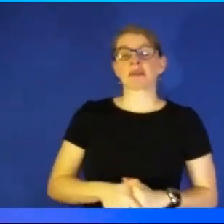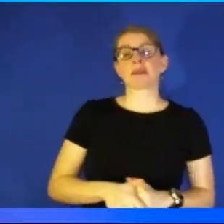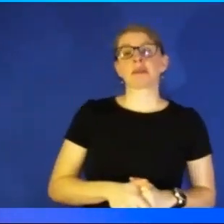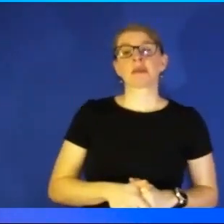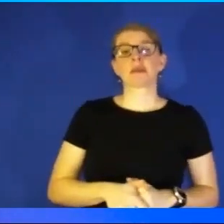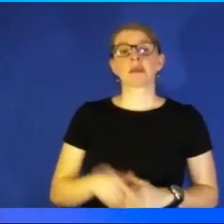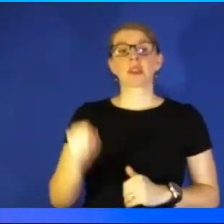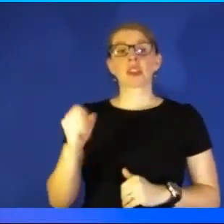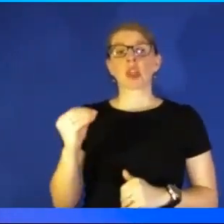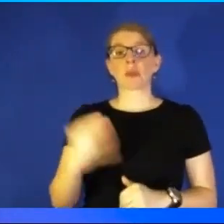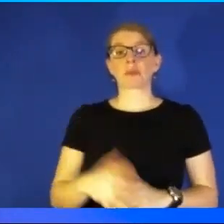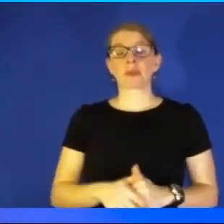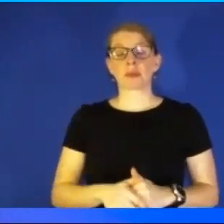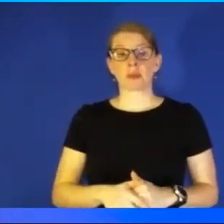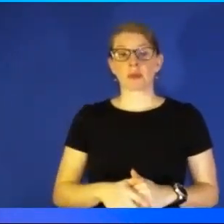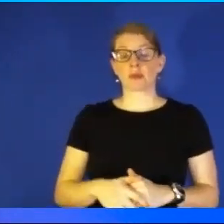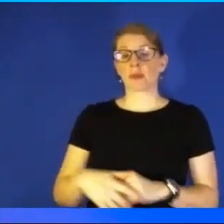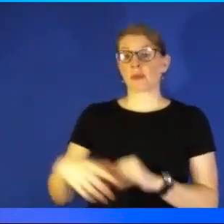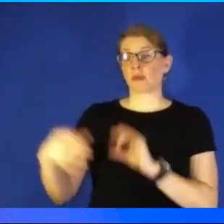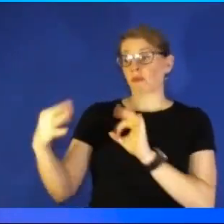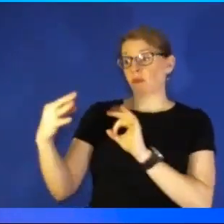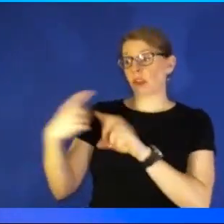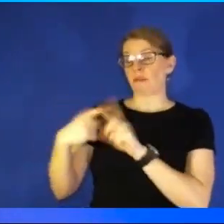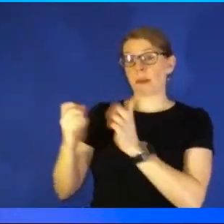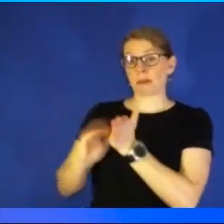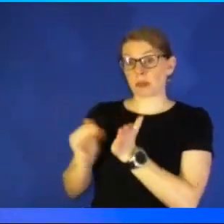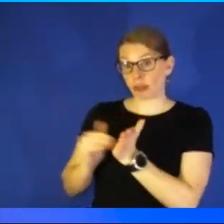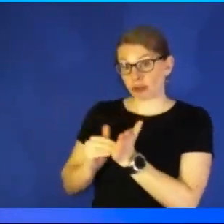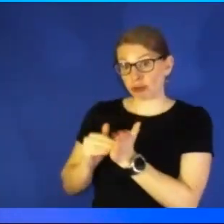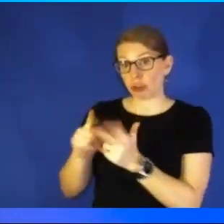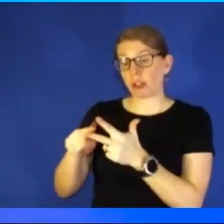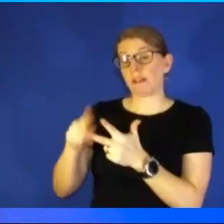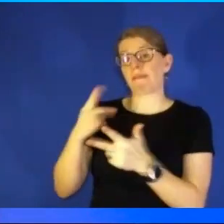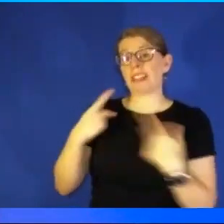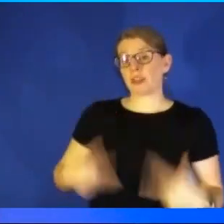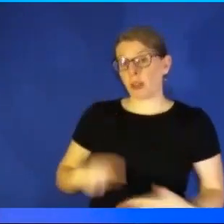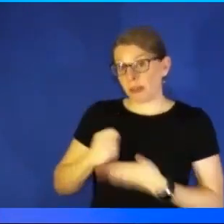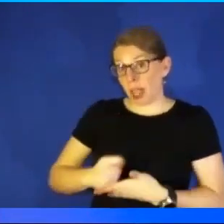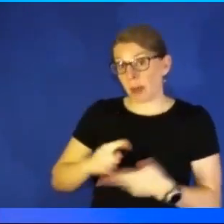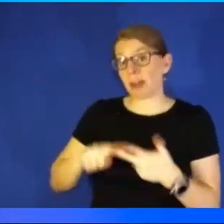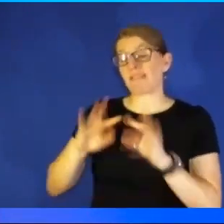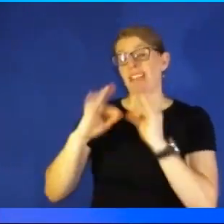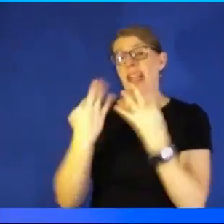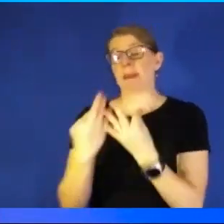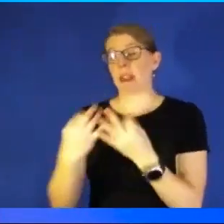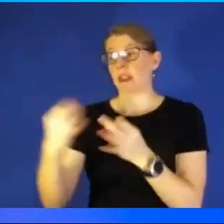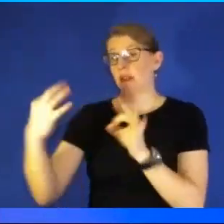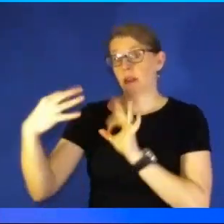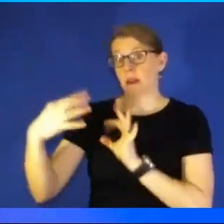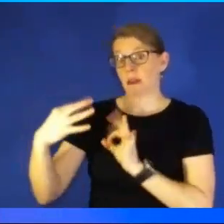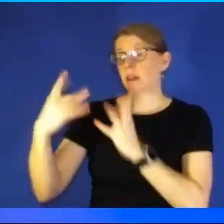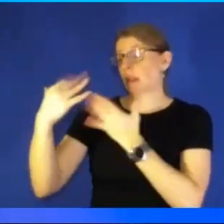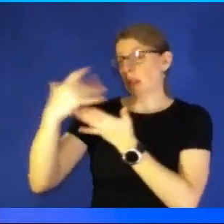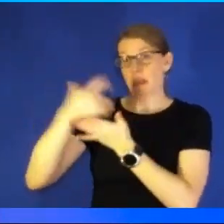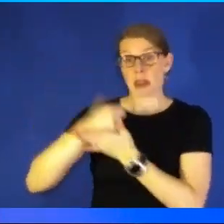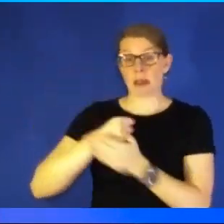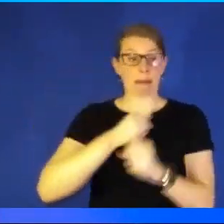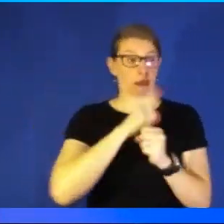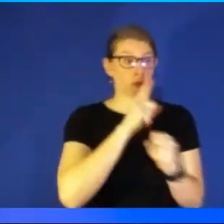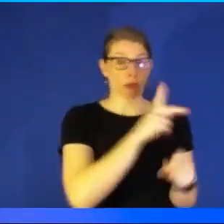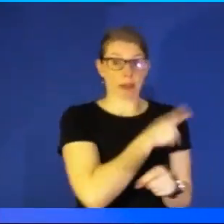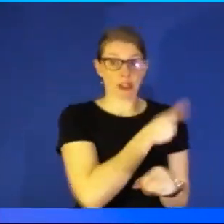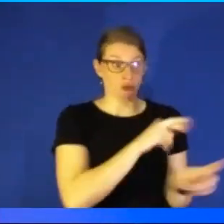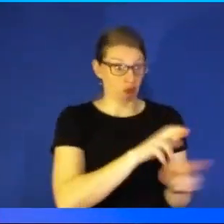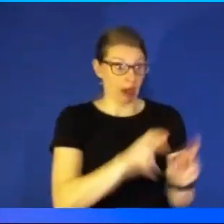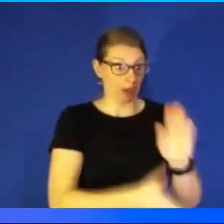take input from the medical providers, our physical therapists, the family, to try to make sure that when patients are ready to leave the hospital,